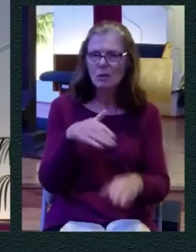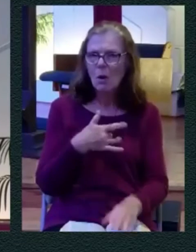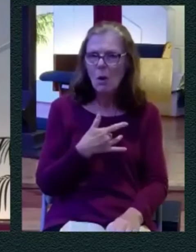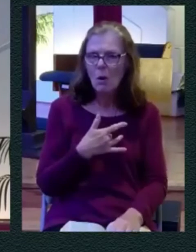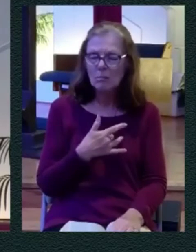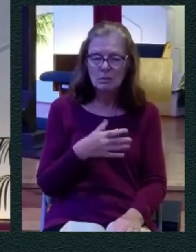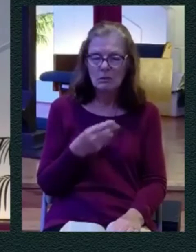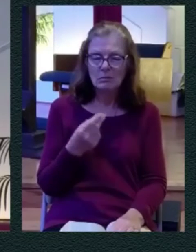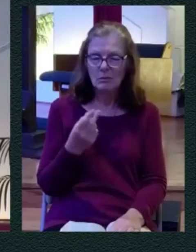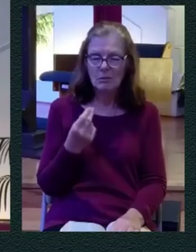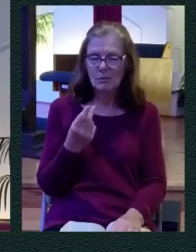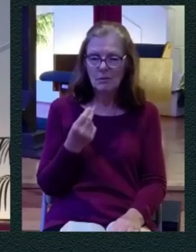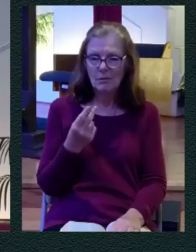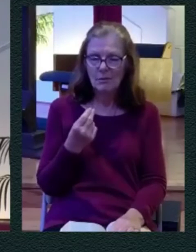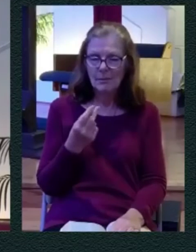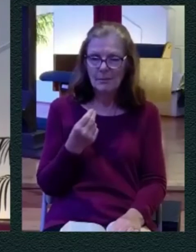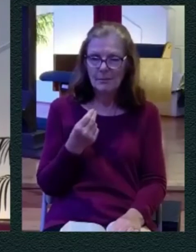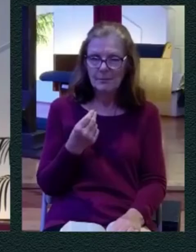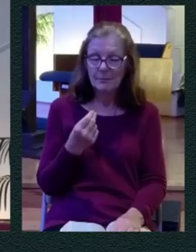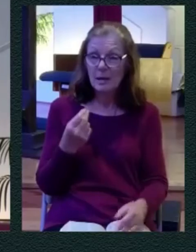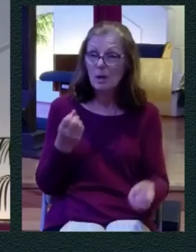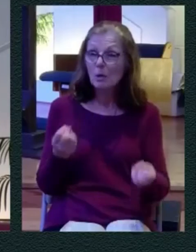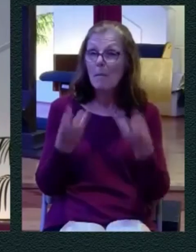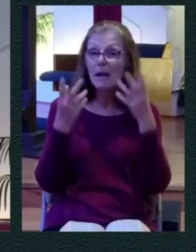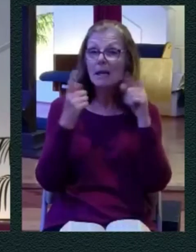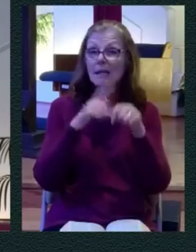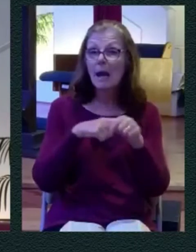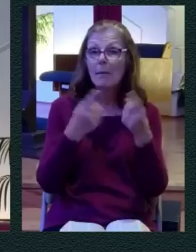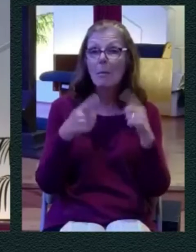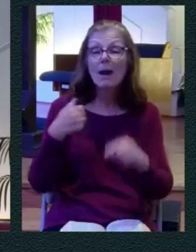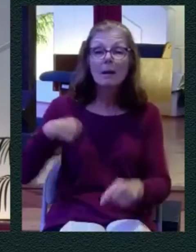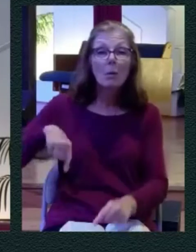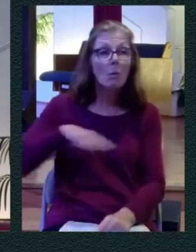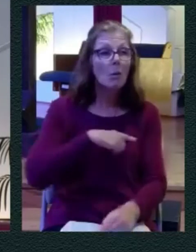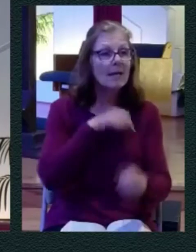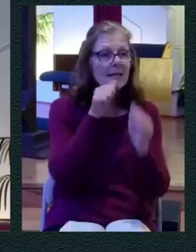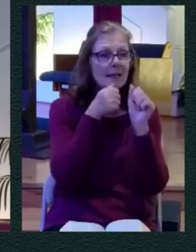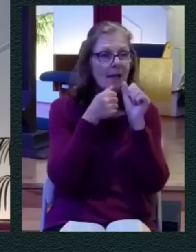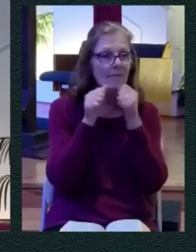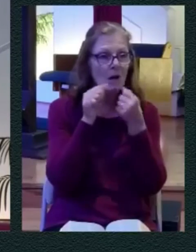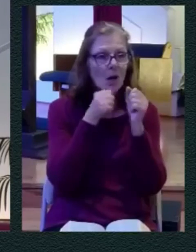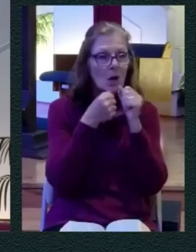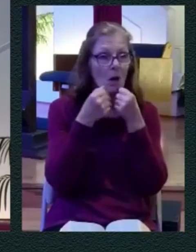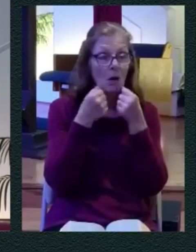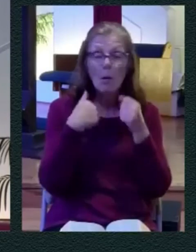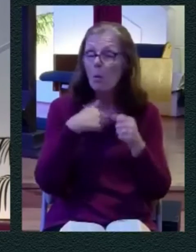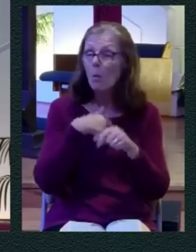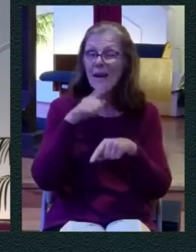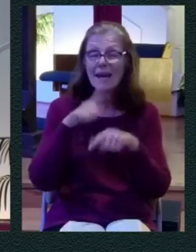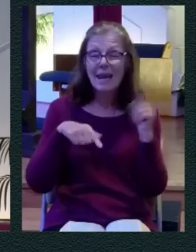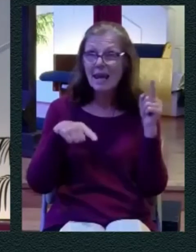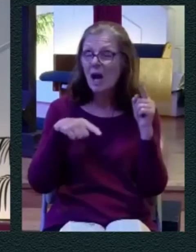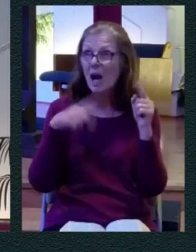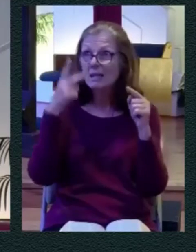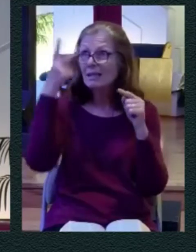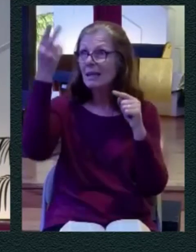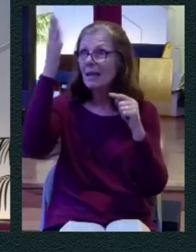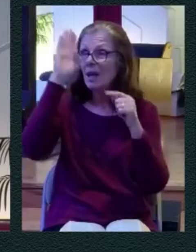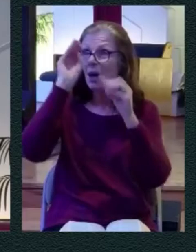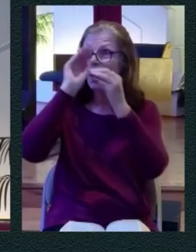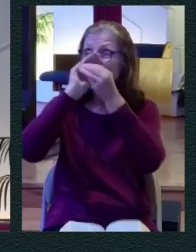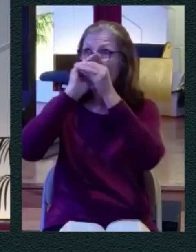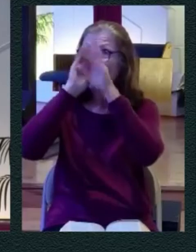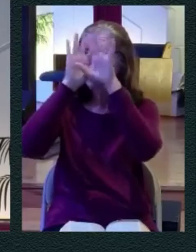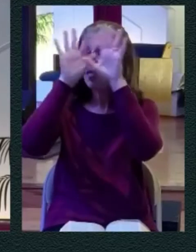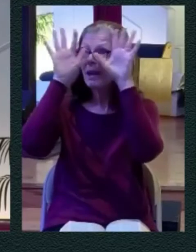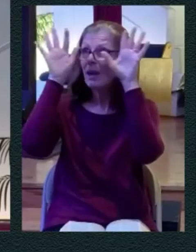So many times when we suffer, we cannot see clearly. What is the source? What